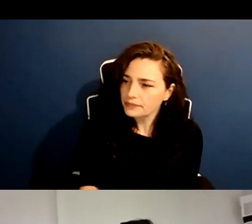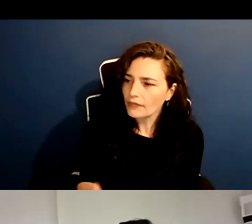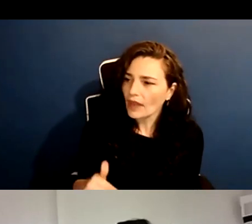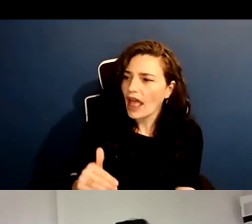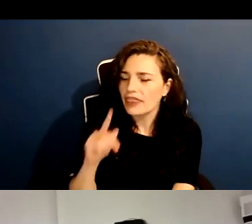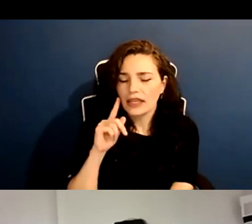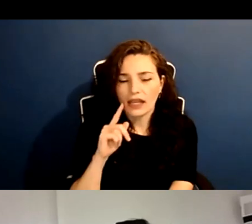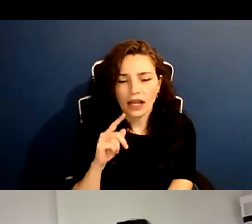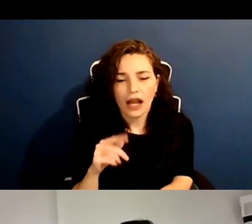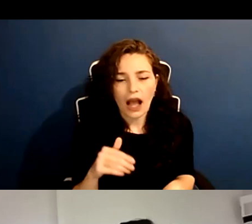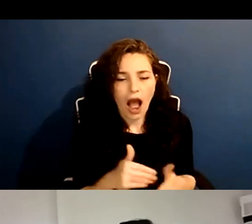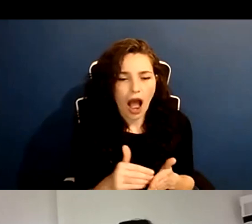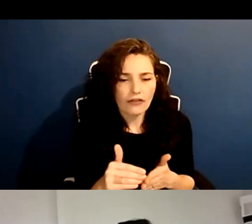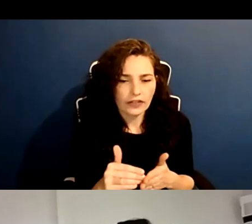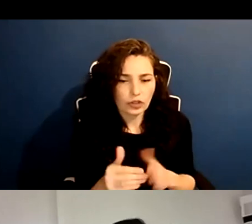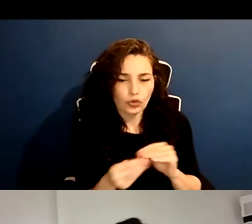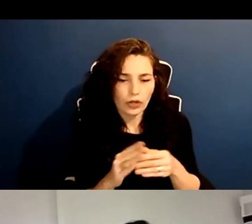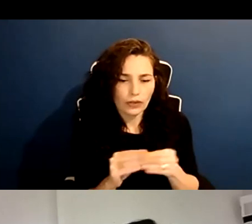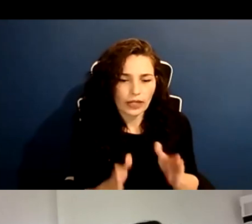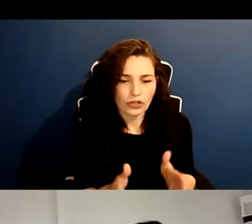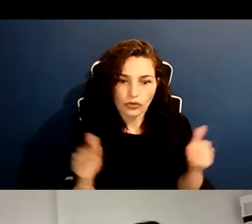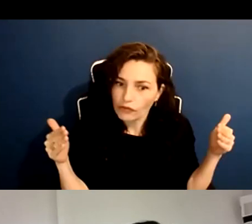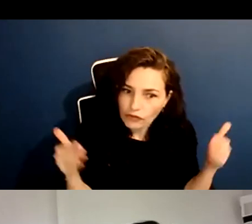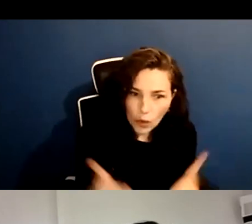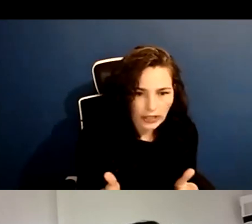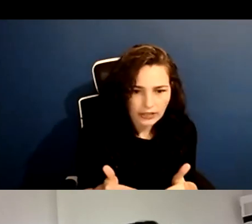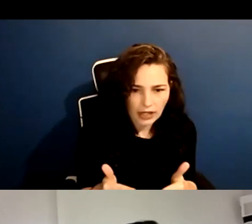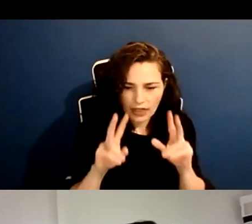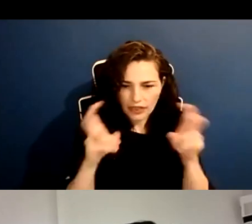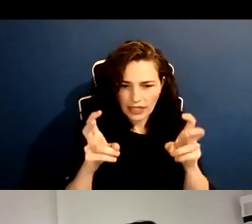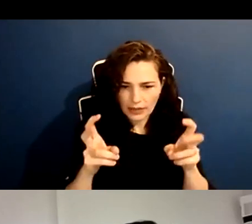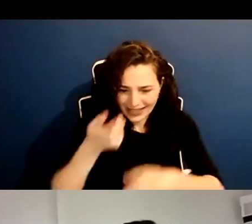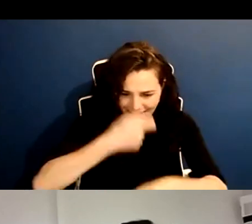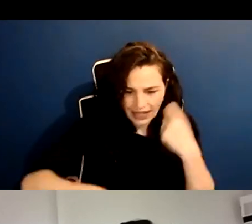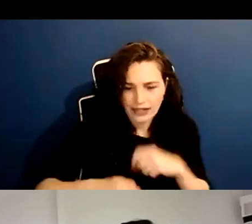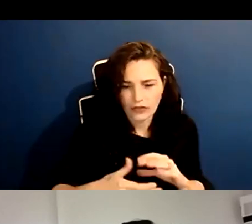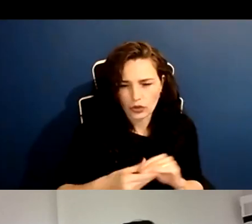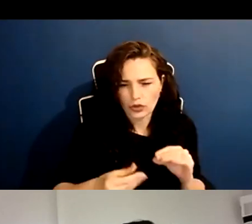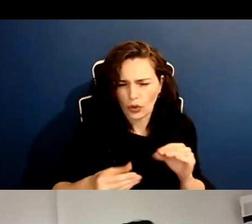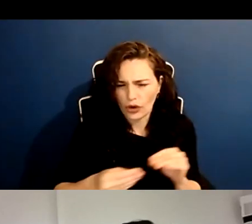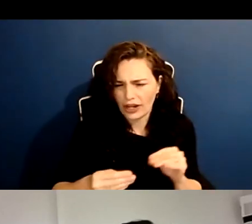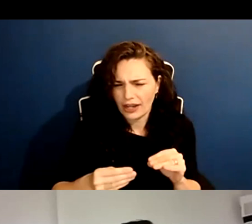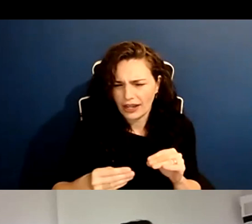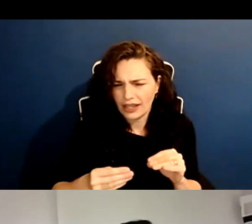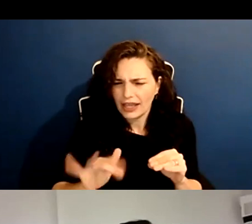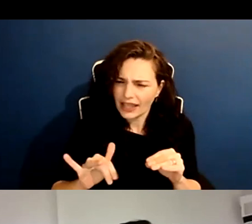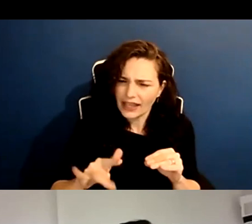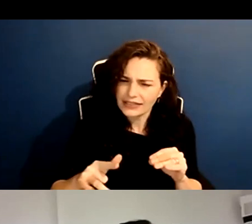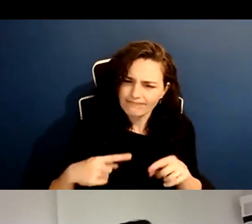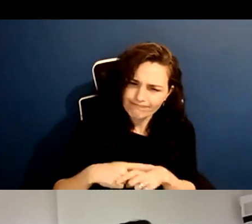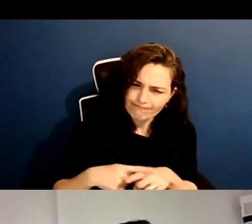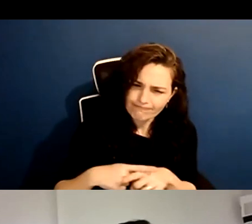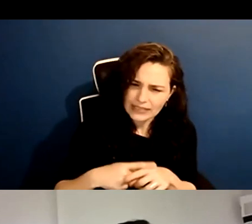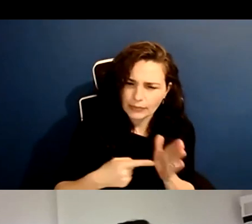their story versus the story. And so that's something we're going to post soon about how